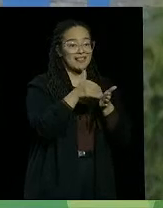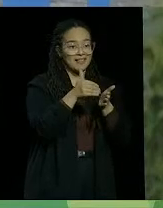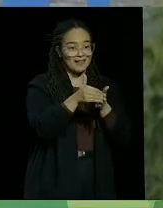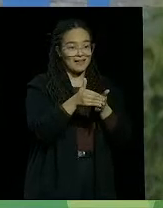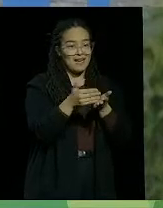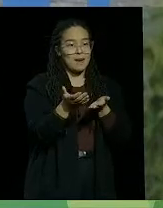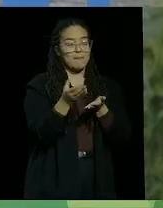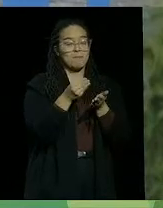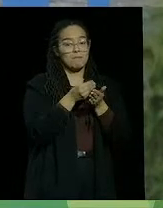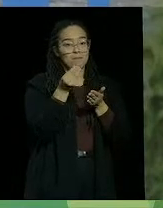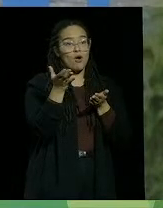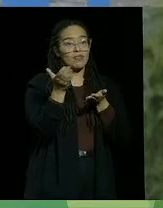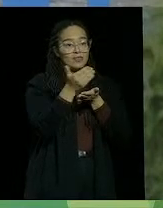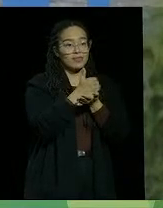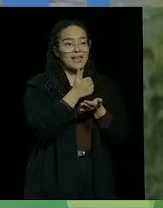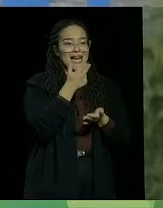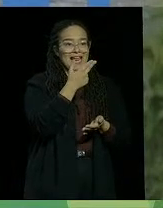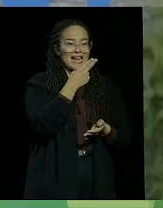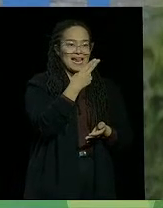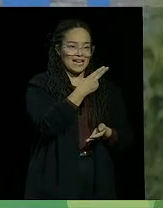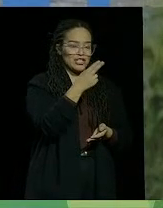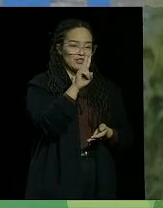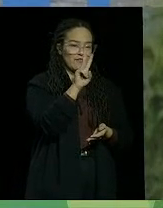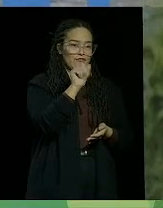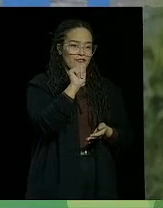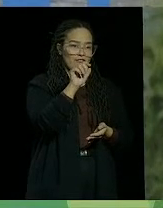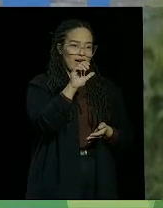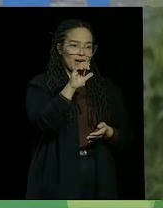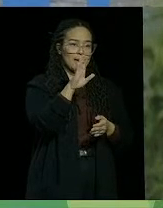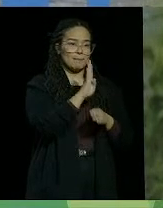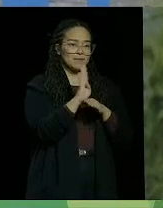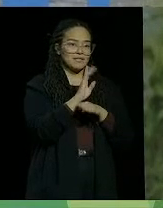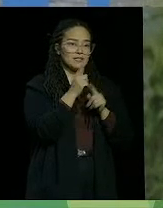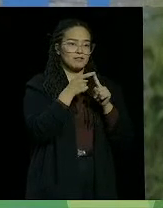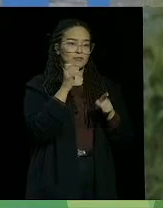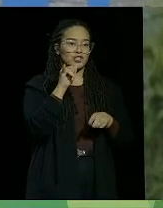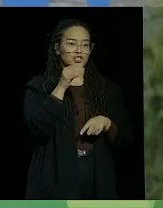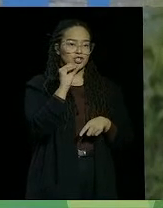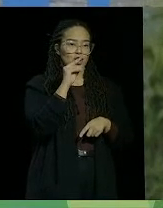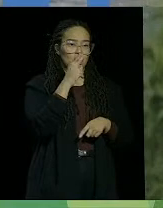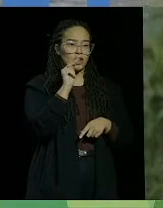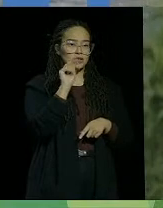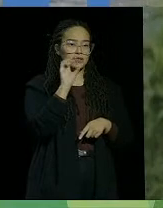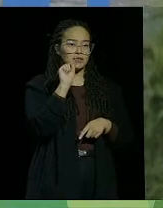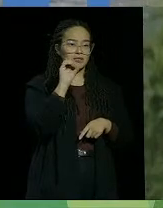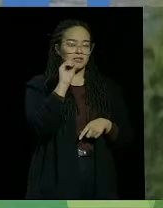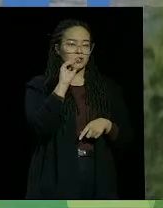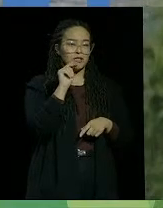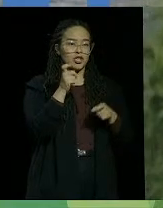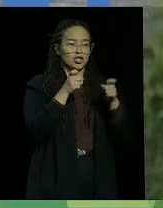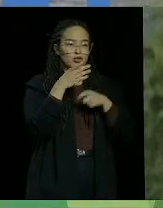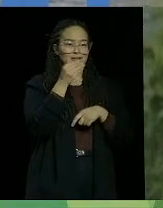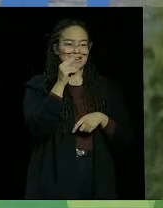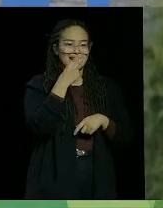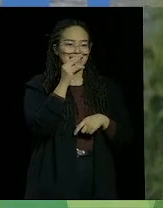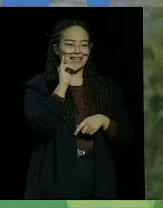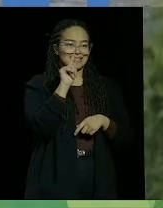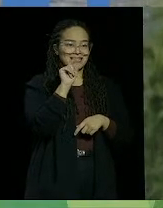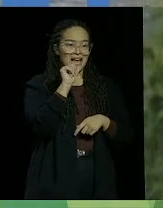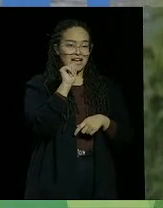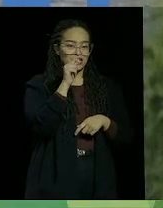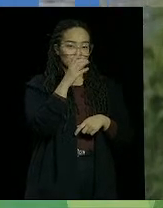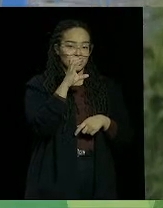commercial HVAC business from Johnson Controls and Hitachi. That's expected to close sometime this